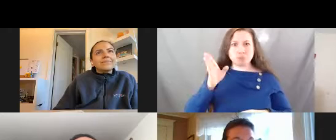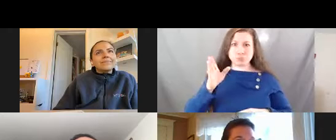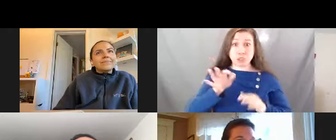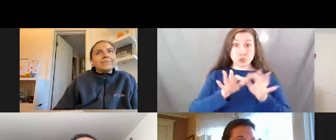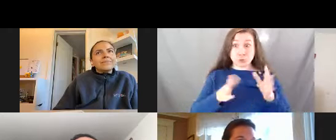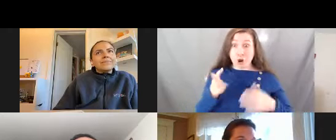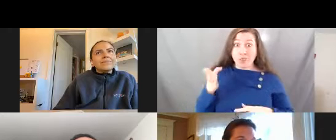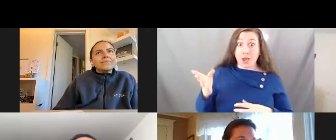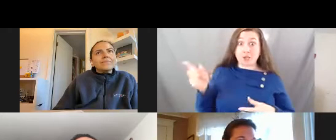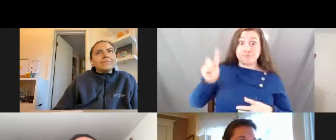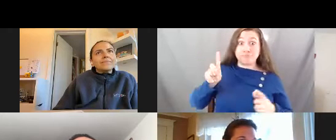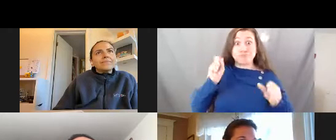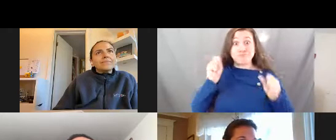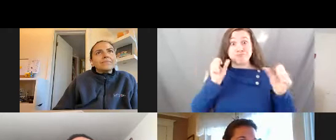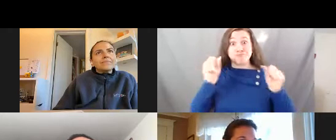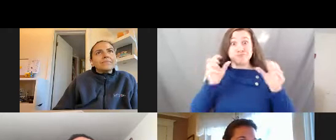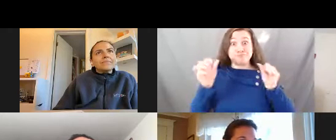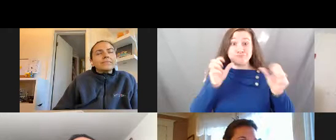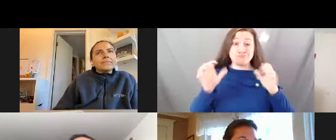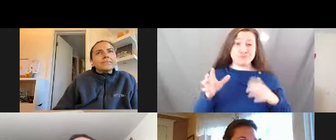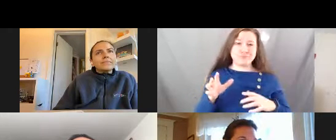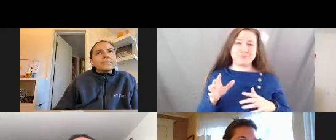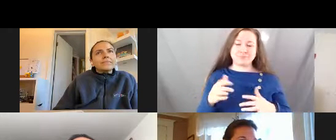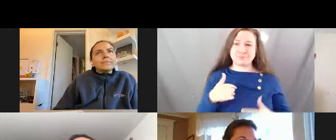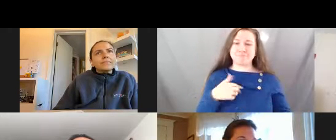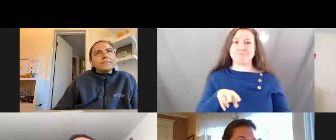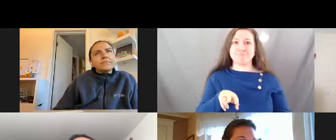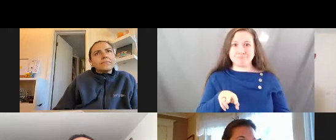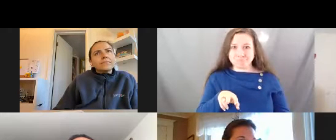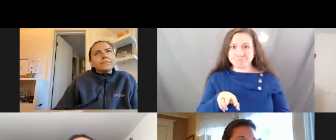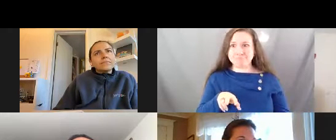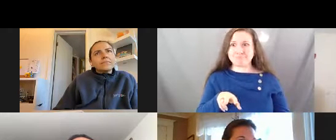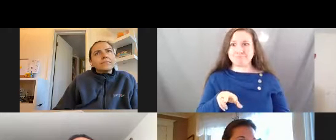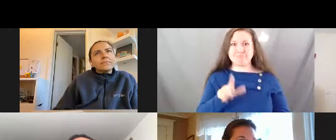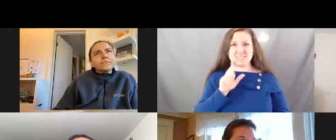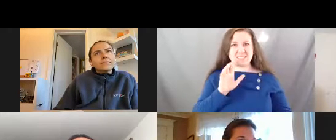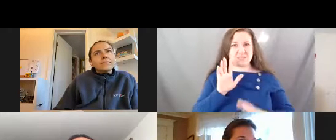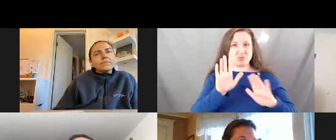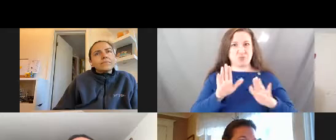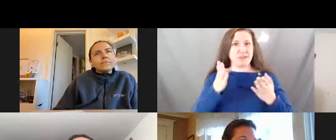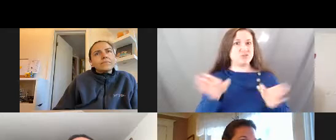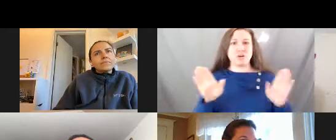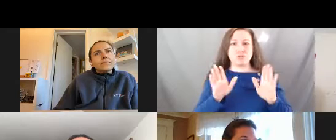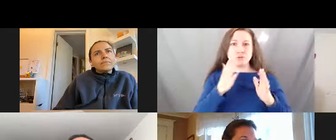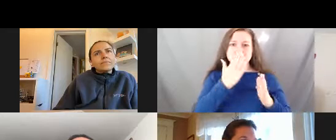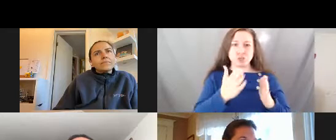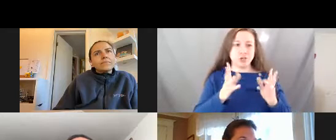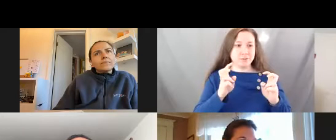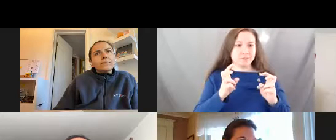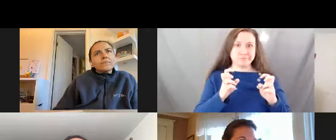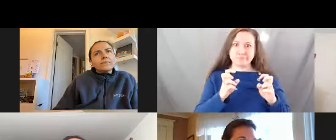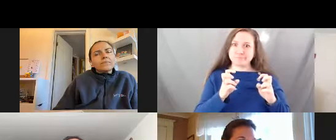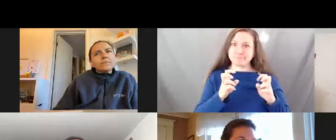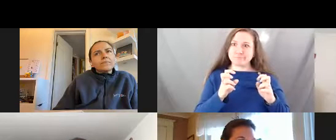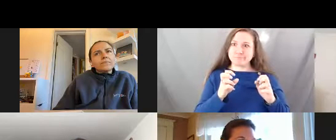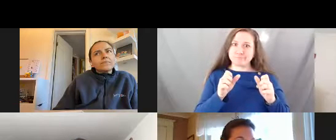trying to interpret for deaf people as well. I think that's a really good initiative in general, and that